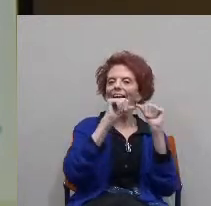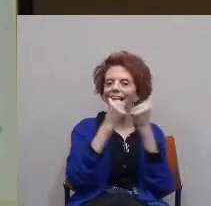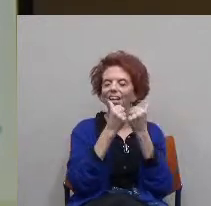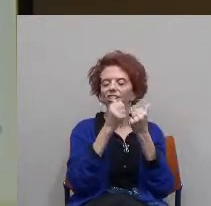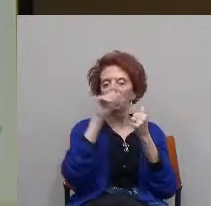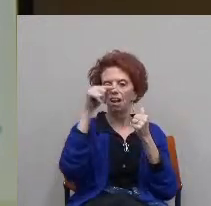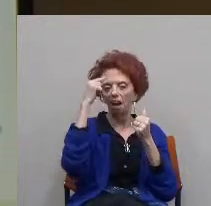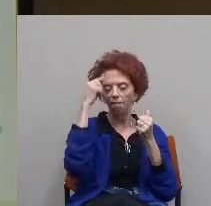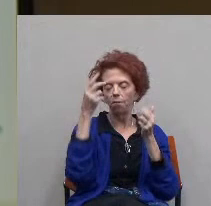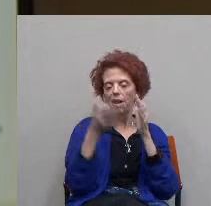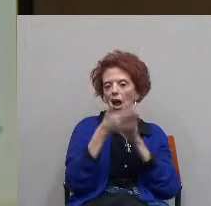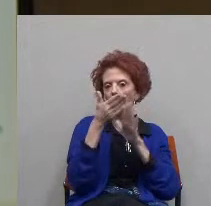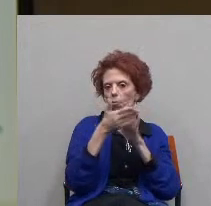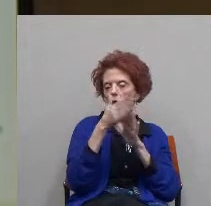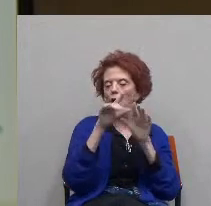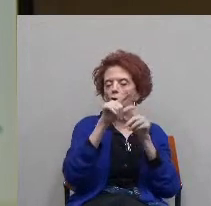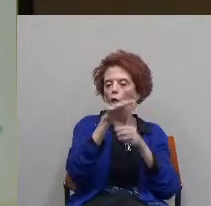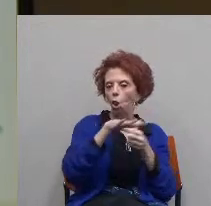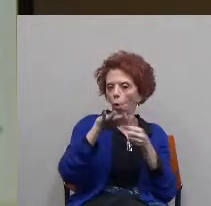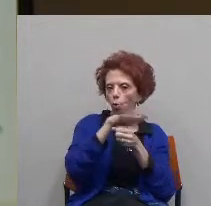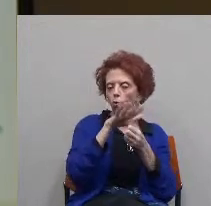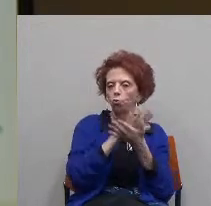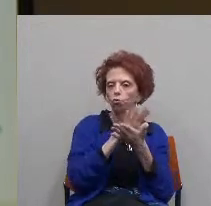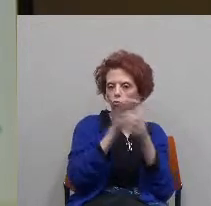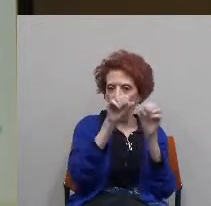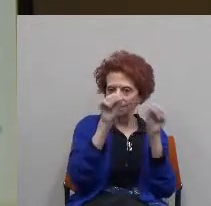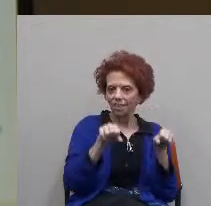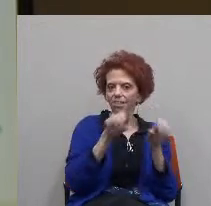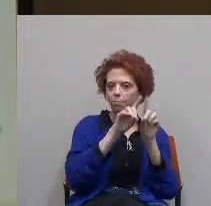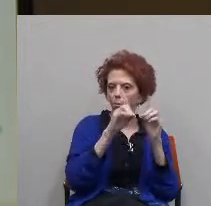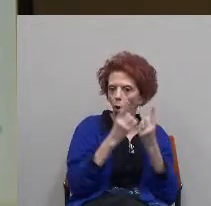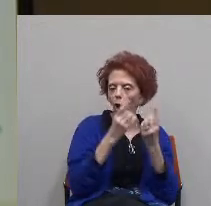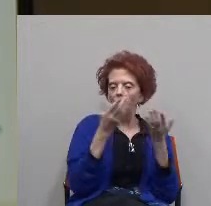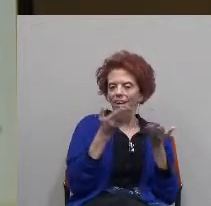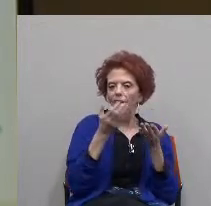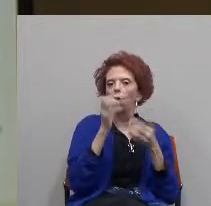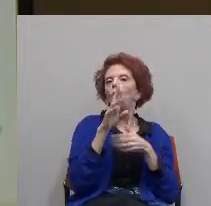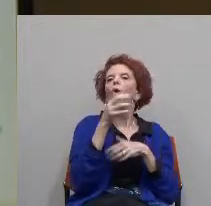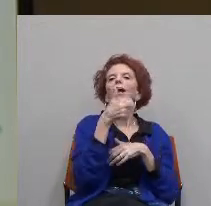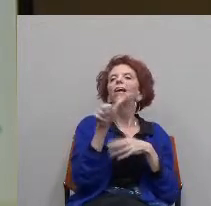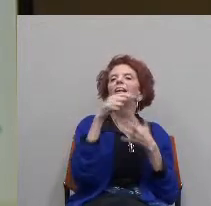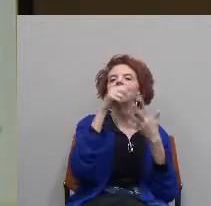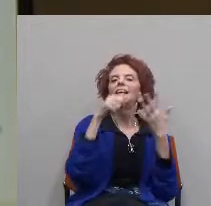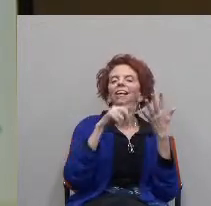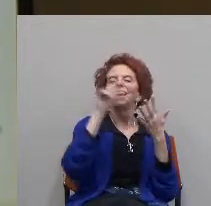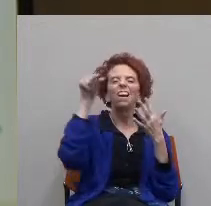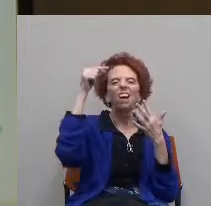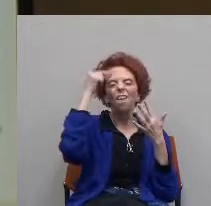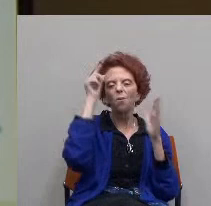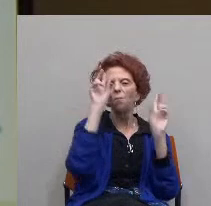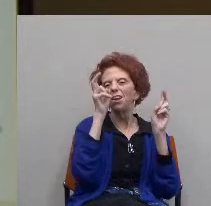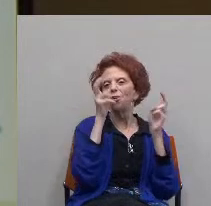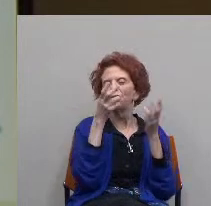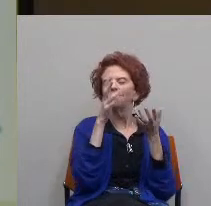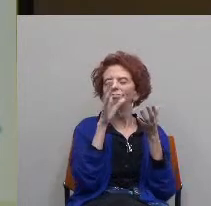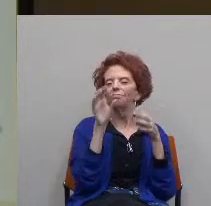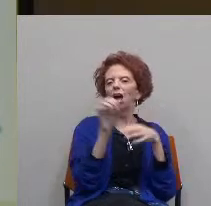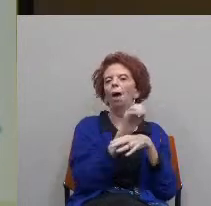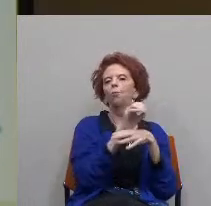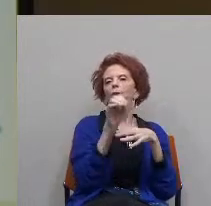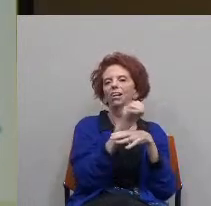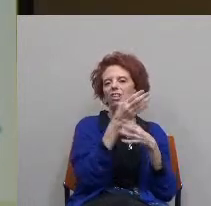Agency and governmental operations, so that includes local school systems, the department, or any of those type of governmental